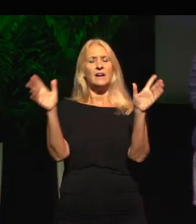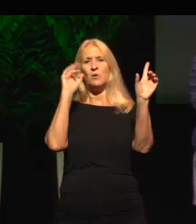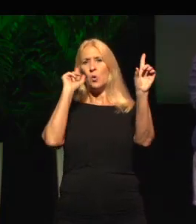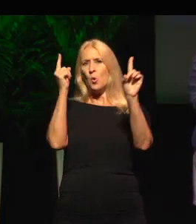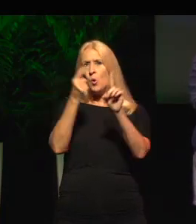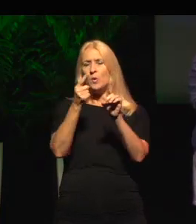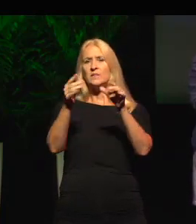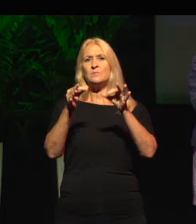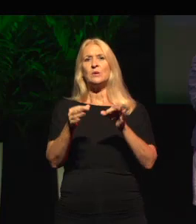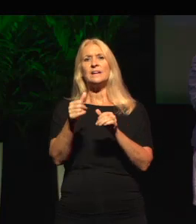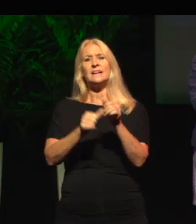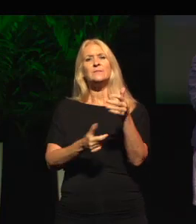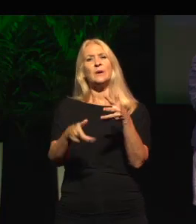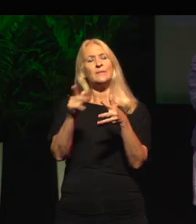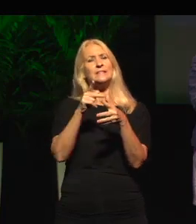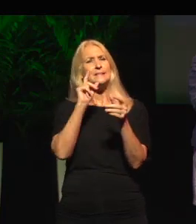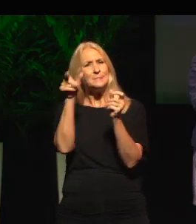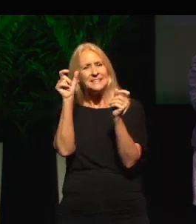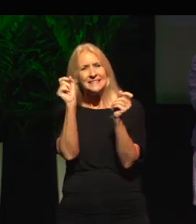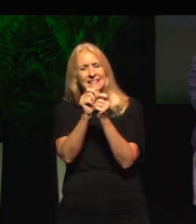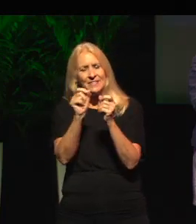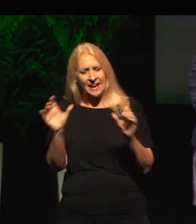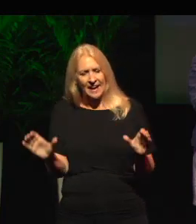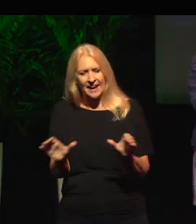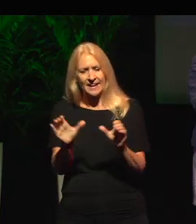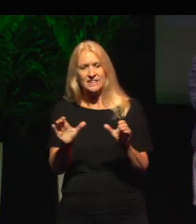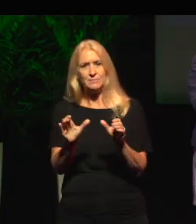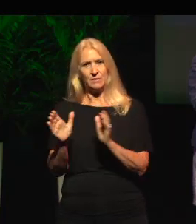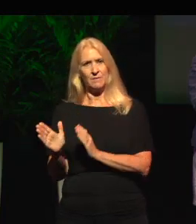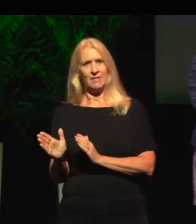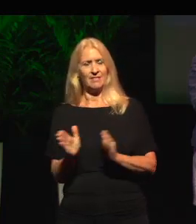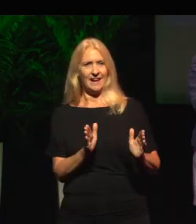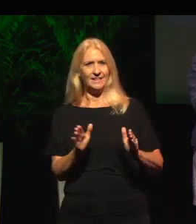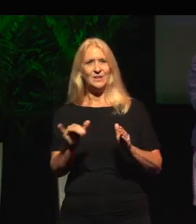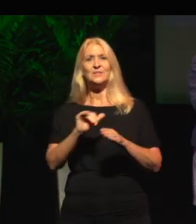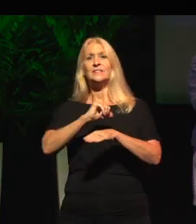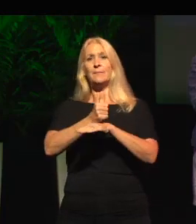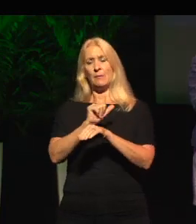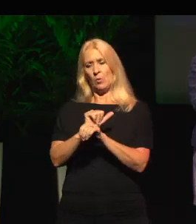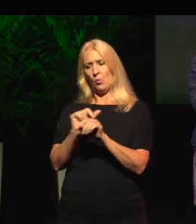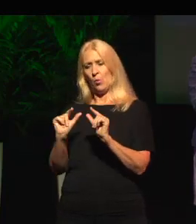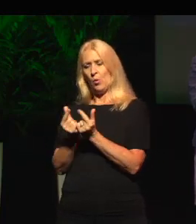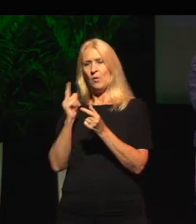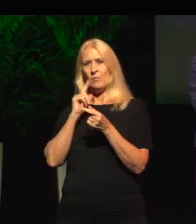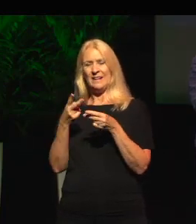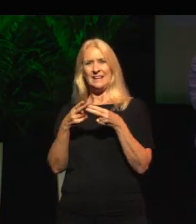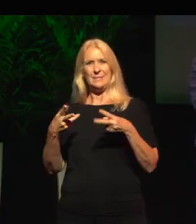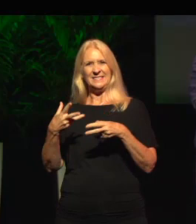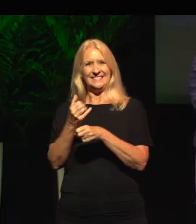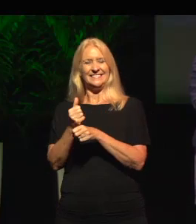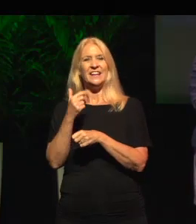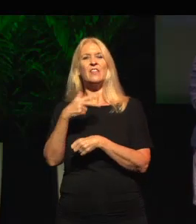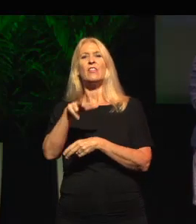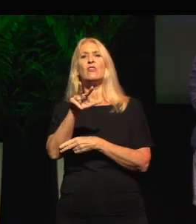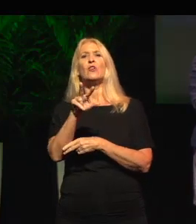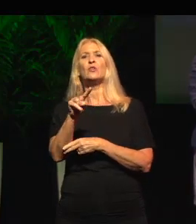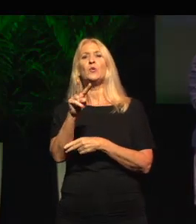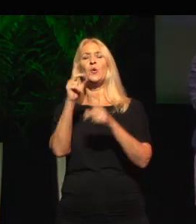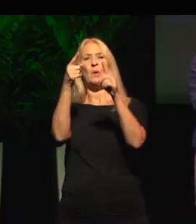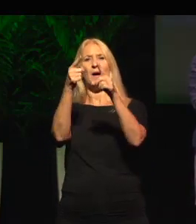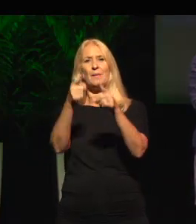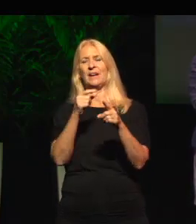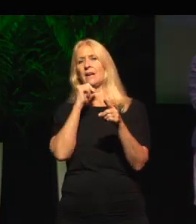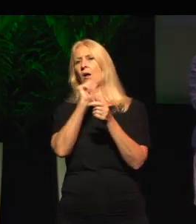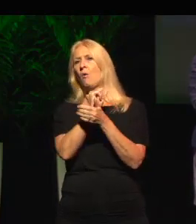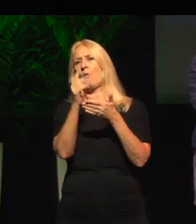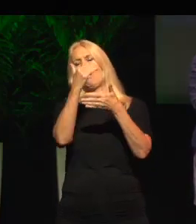and specific actionable objectives were also developed by these work groups. But for brevity's sake, the 32 objectives are not